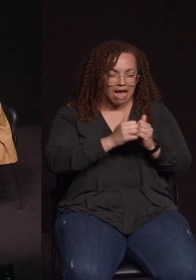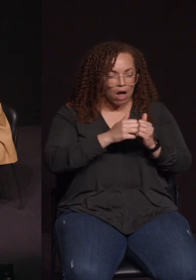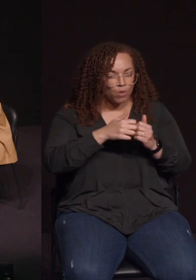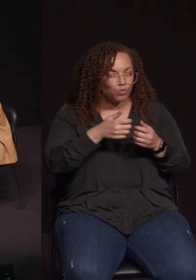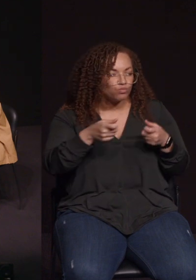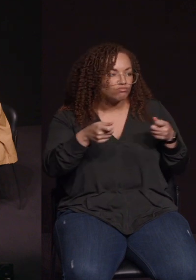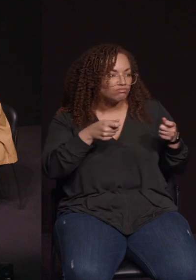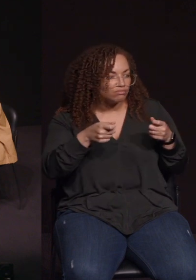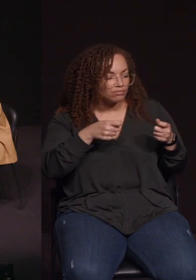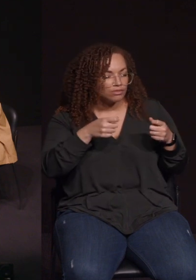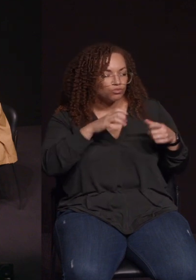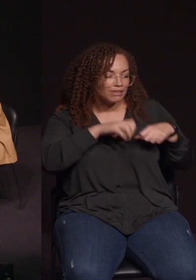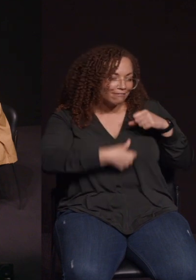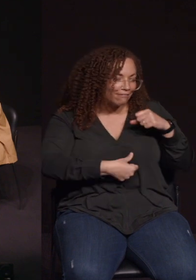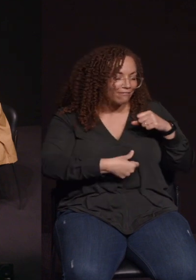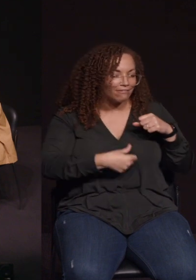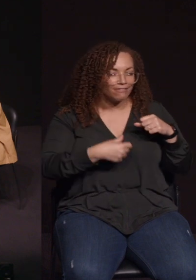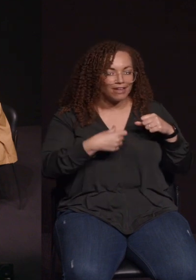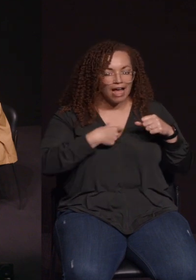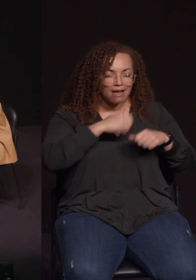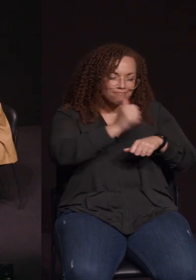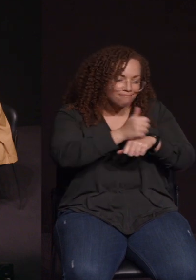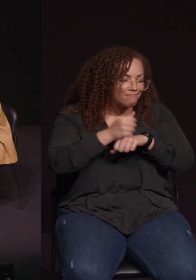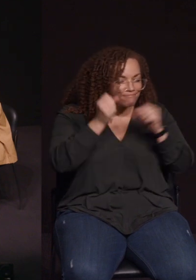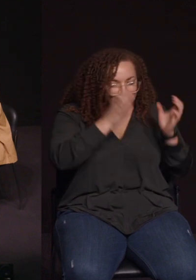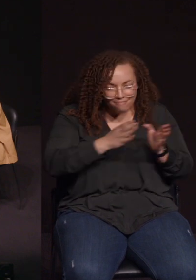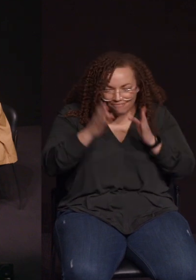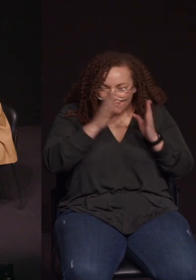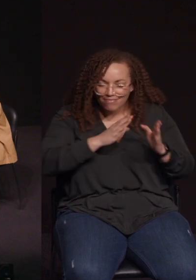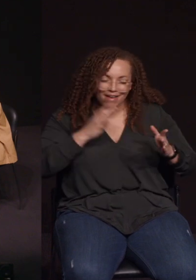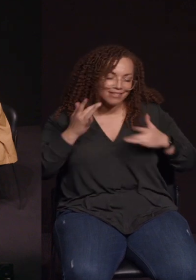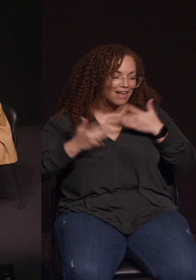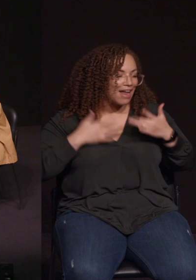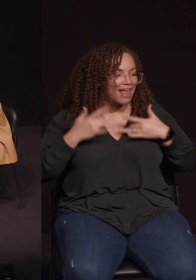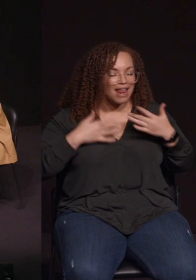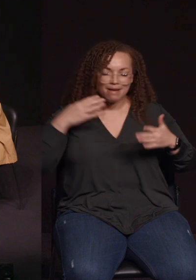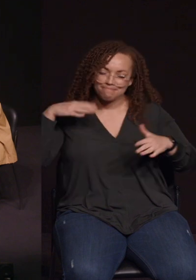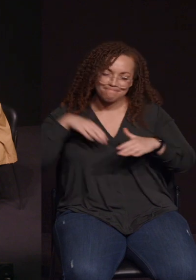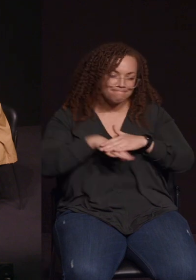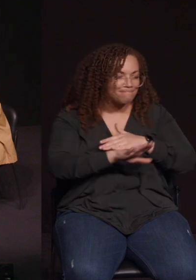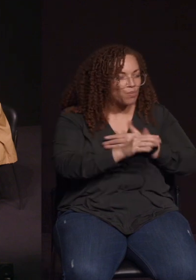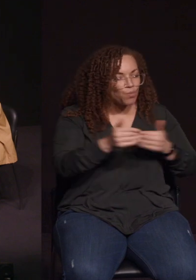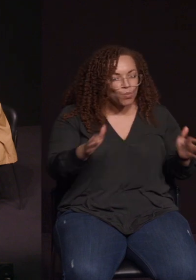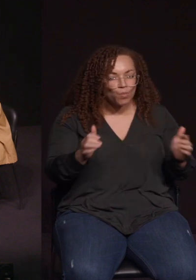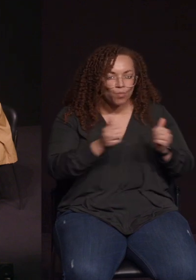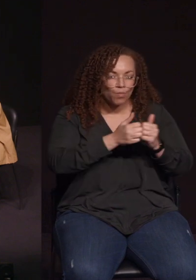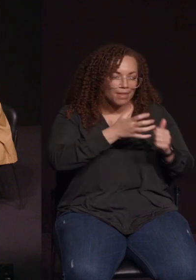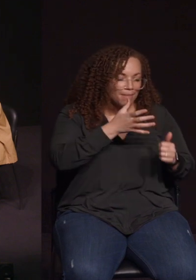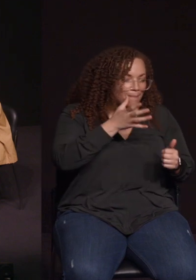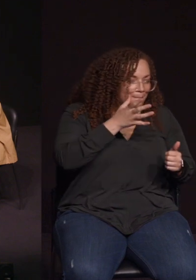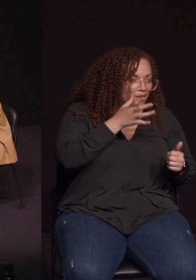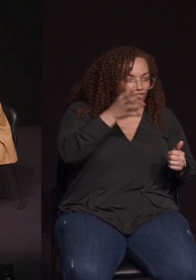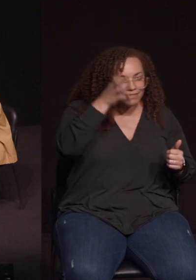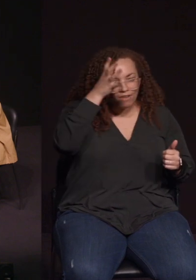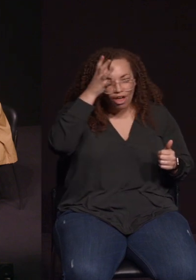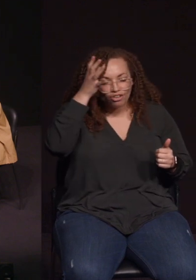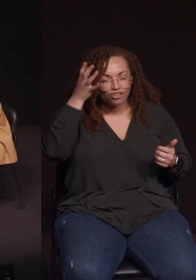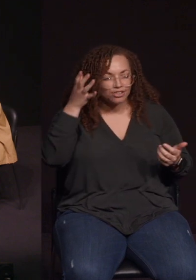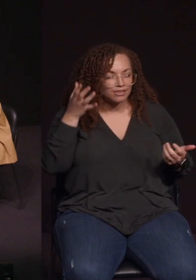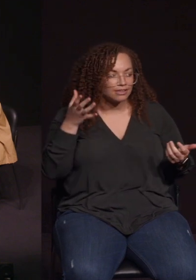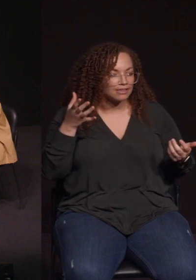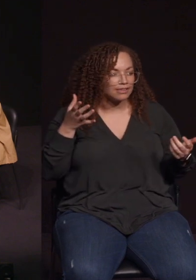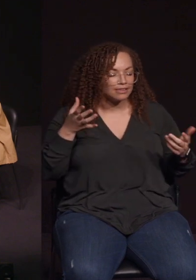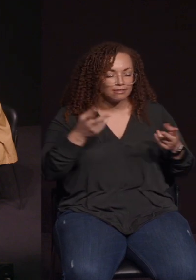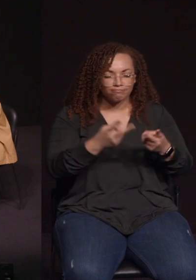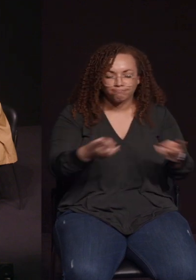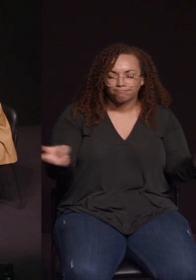together, and I be excited, and I get in there in a room with all of those mothers and fathers, and it's literally like